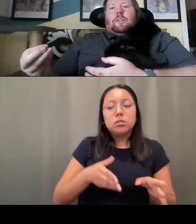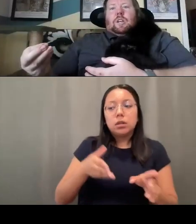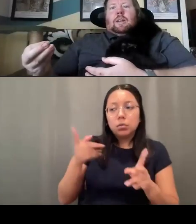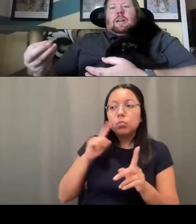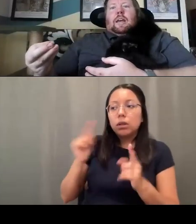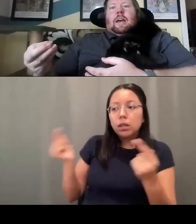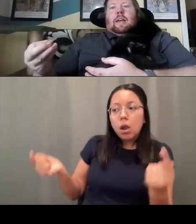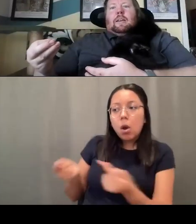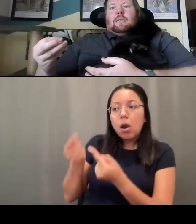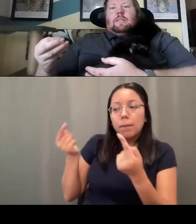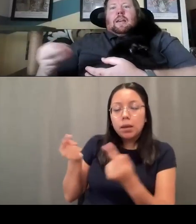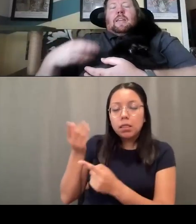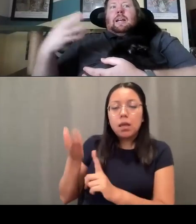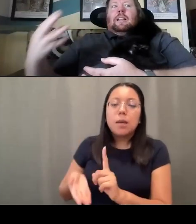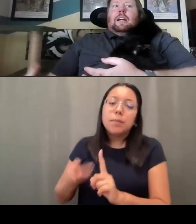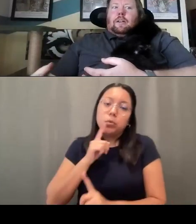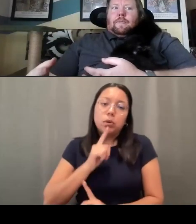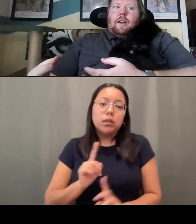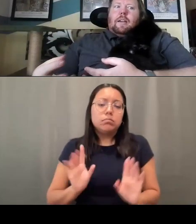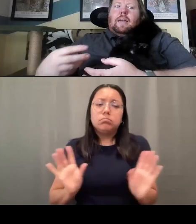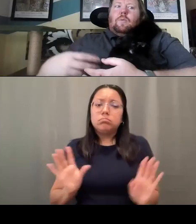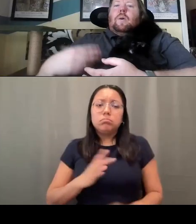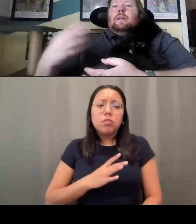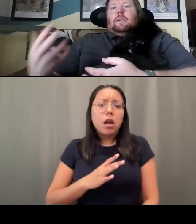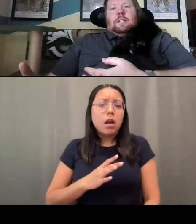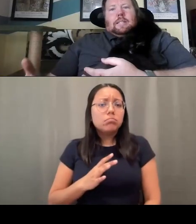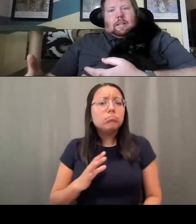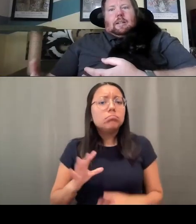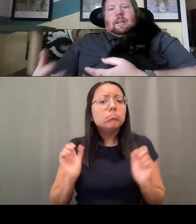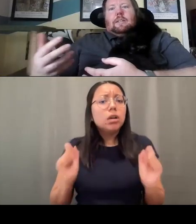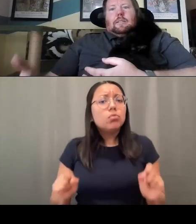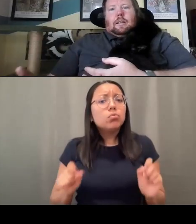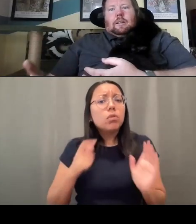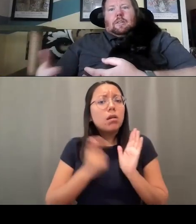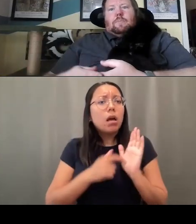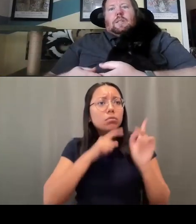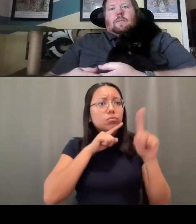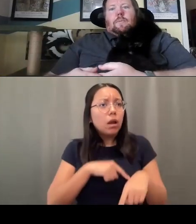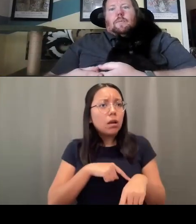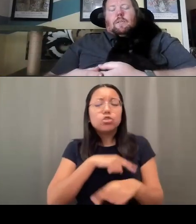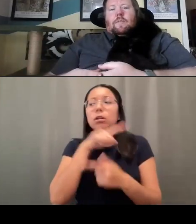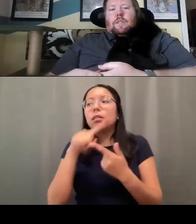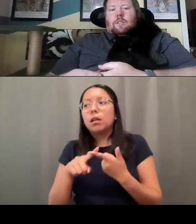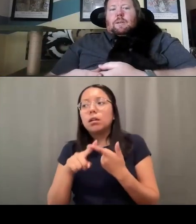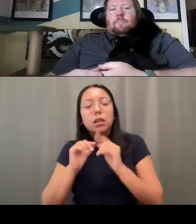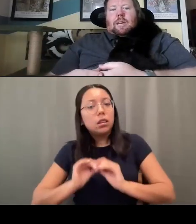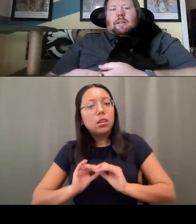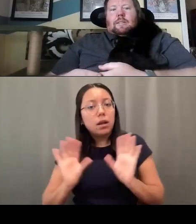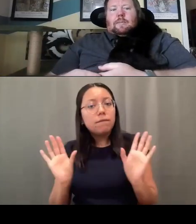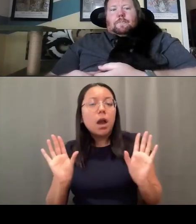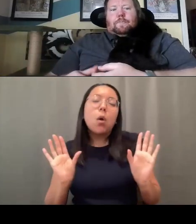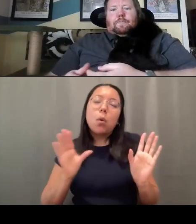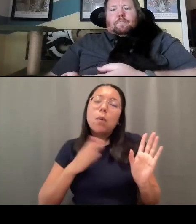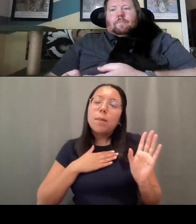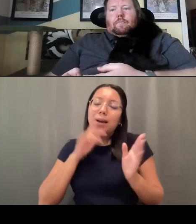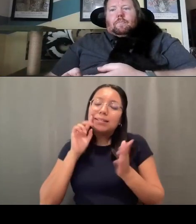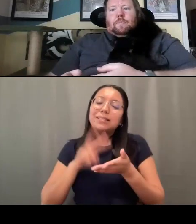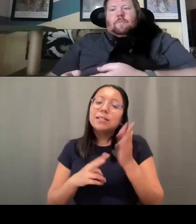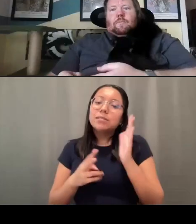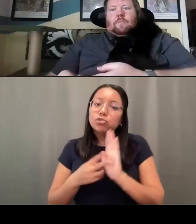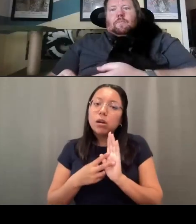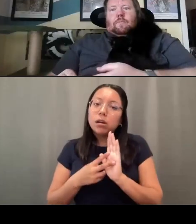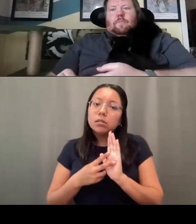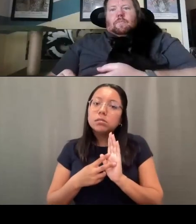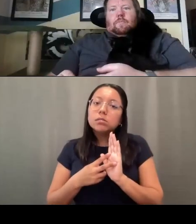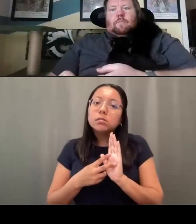your reaction and then clarify like what your intent is in terms of judgment and bias. Yeah,